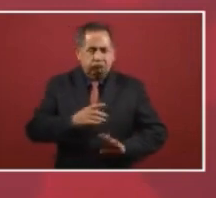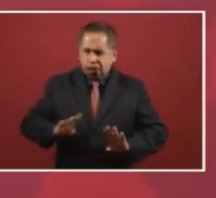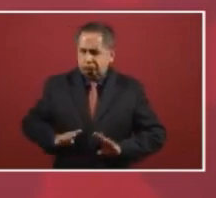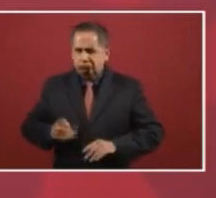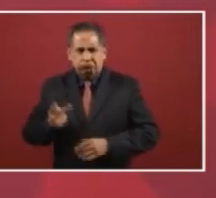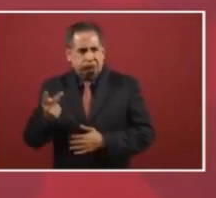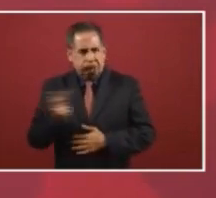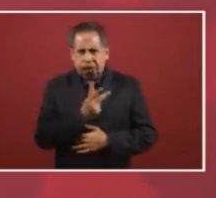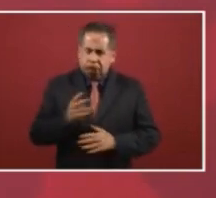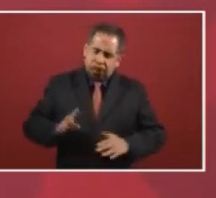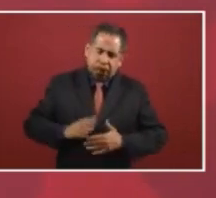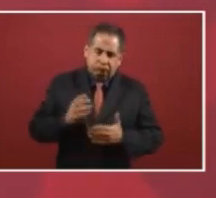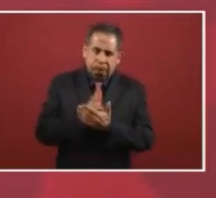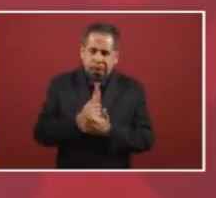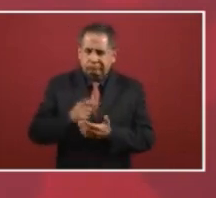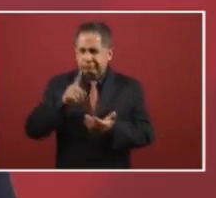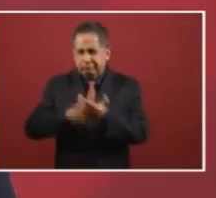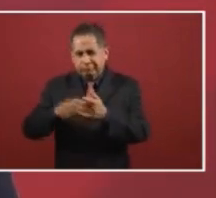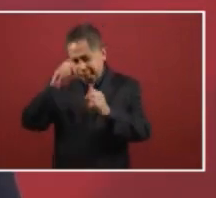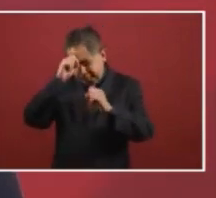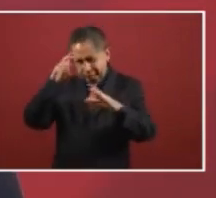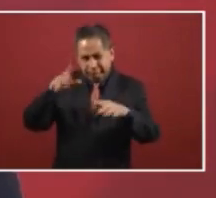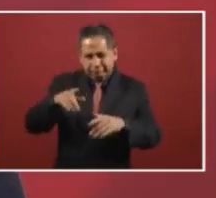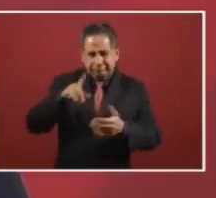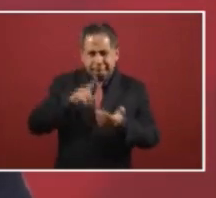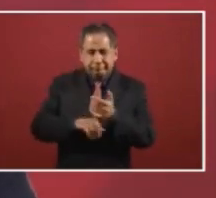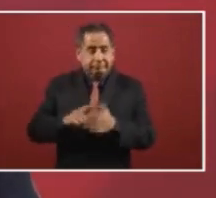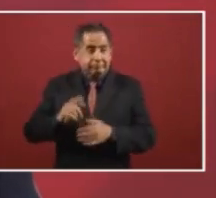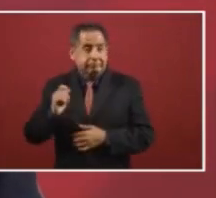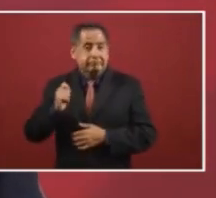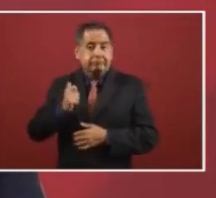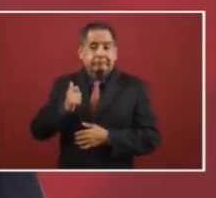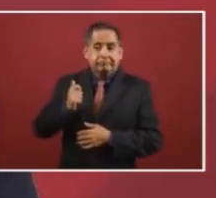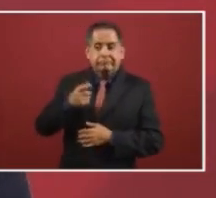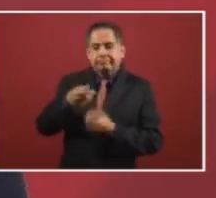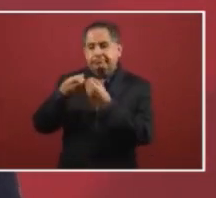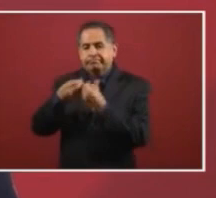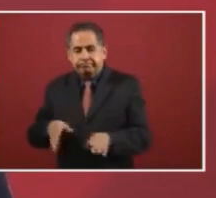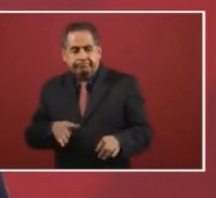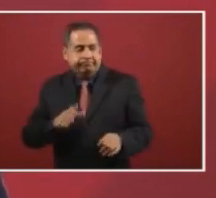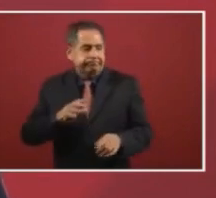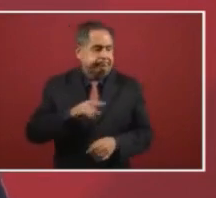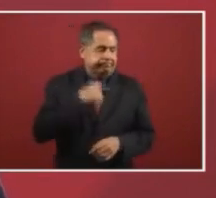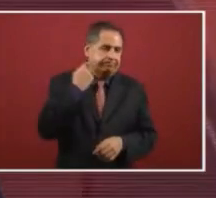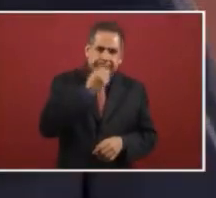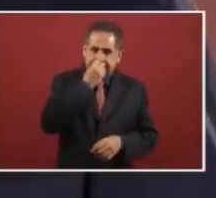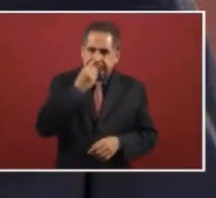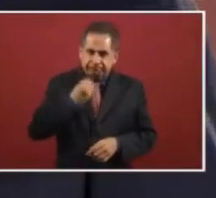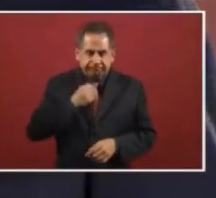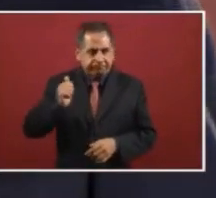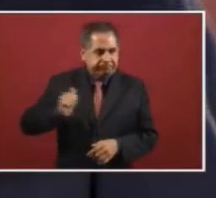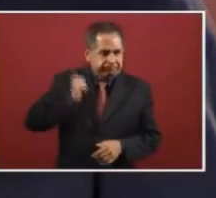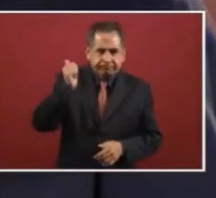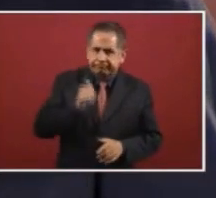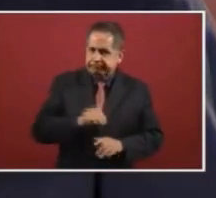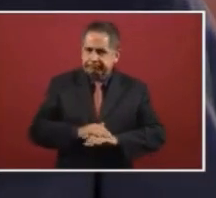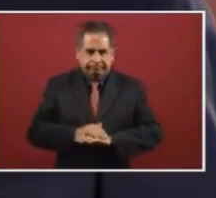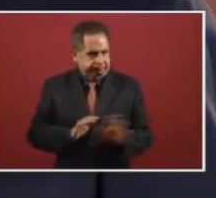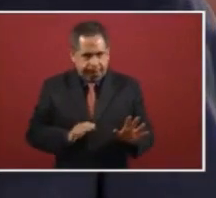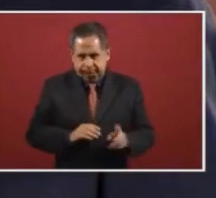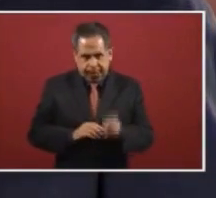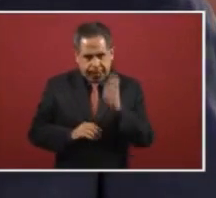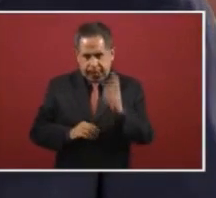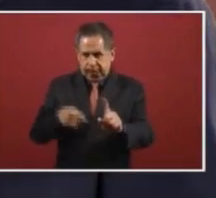win-win. But to visualize that there was that someone that is losing and someone took